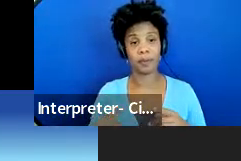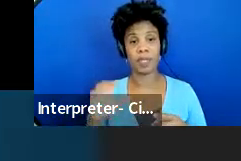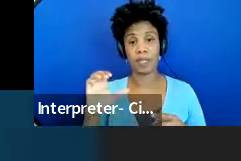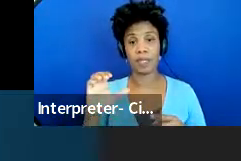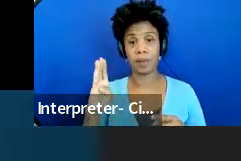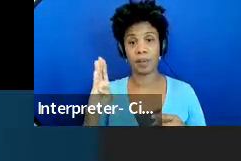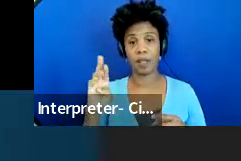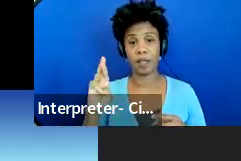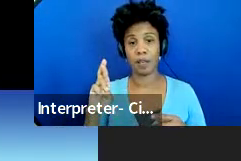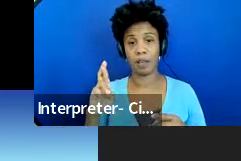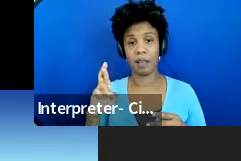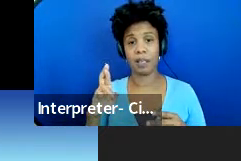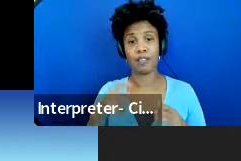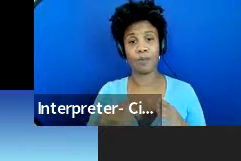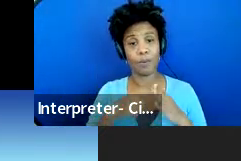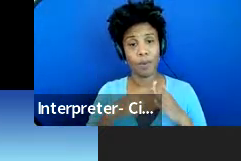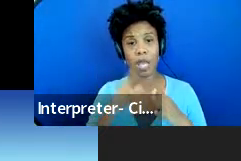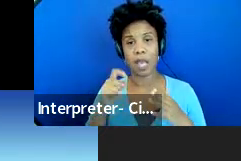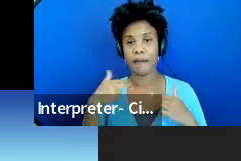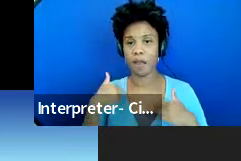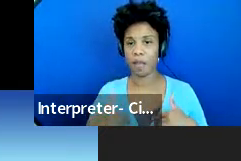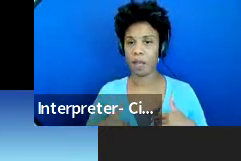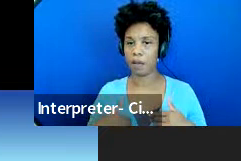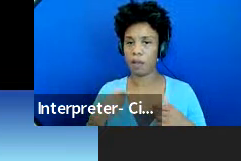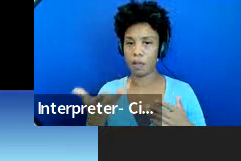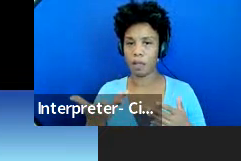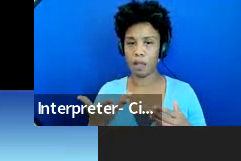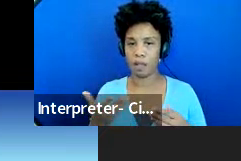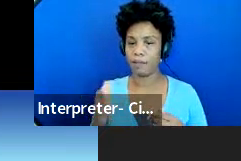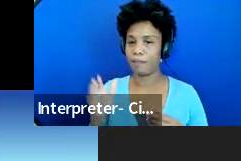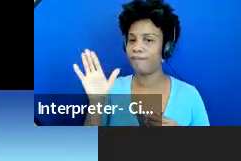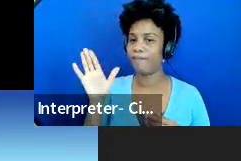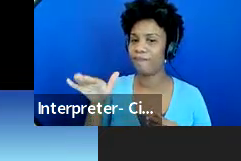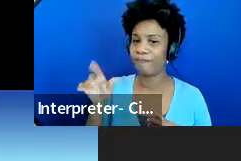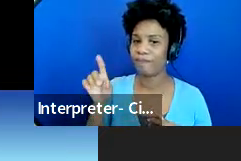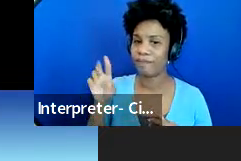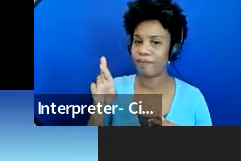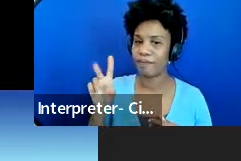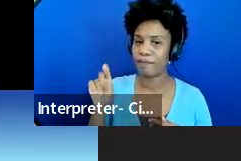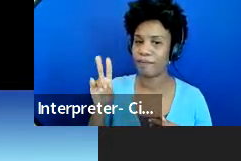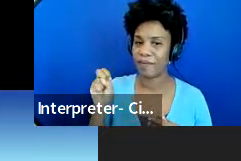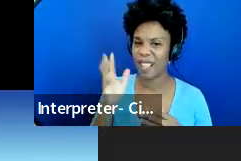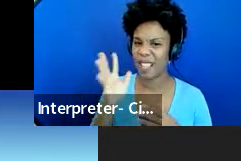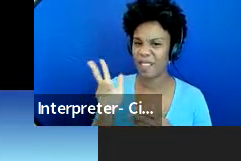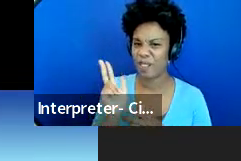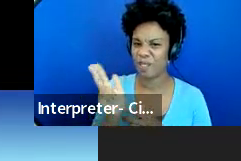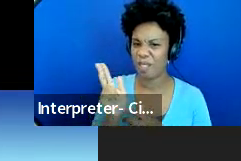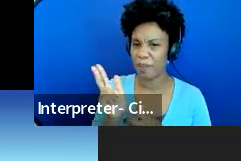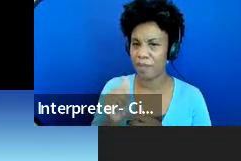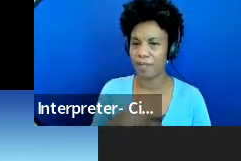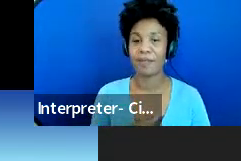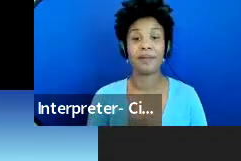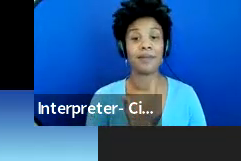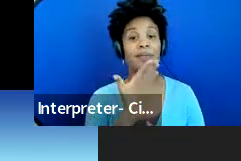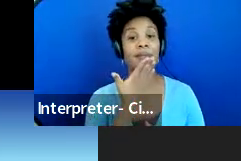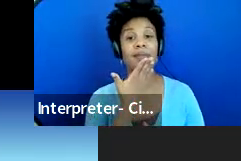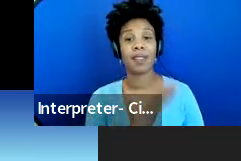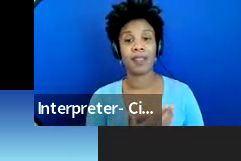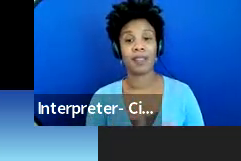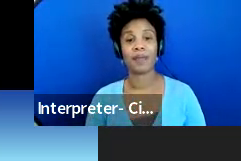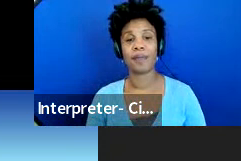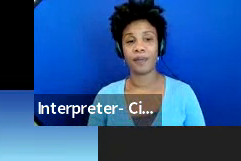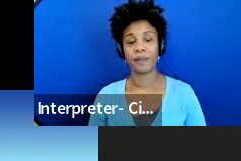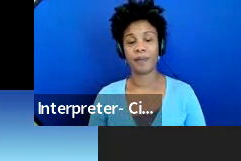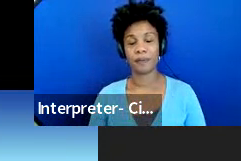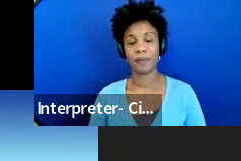of community-based rehabilitation. Dr. Davis, 3 minutes. Thank you. Okay.